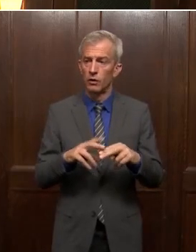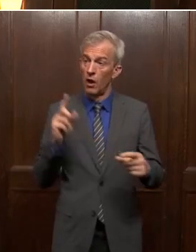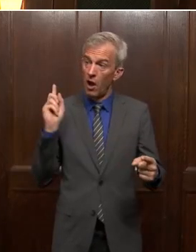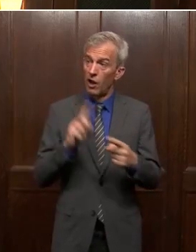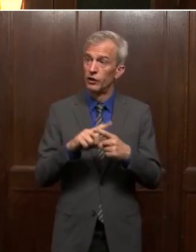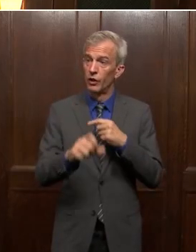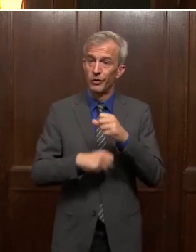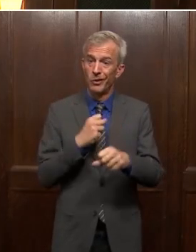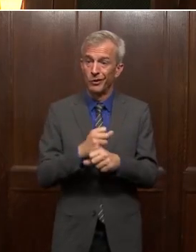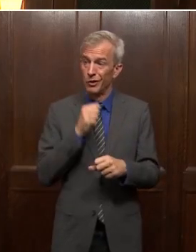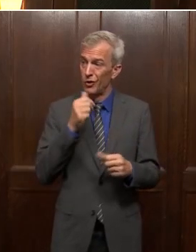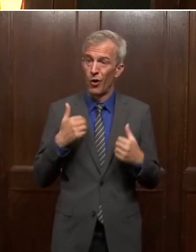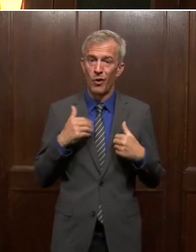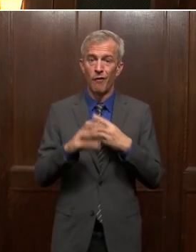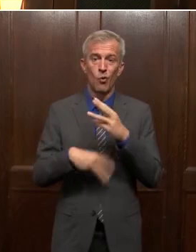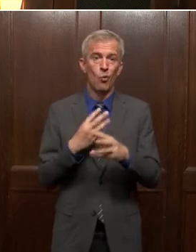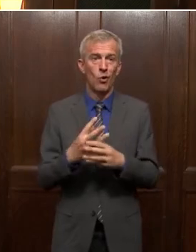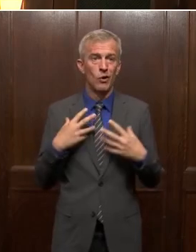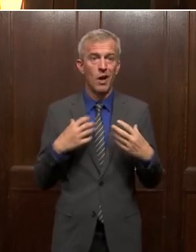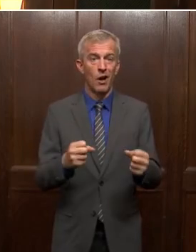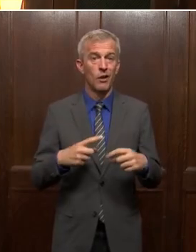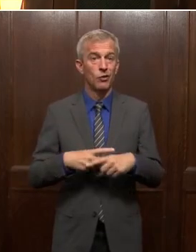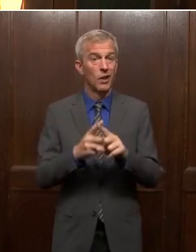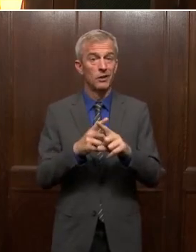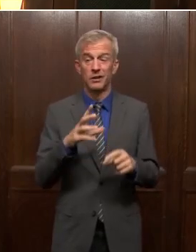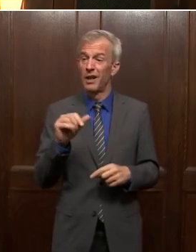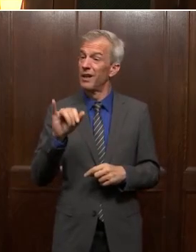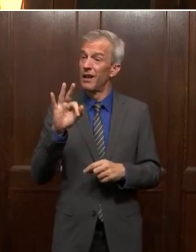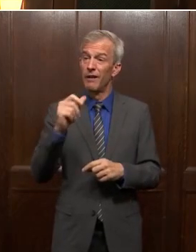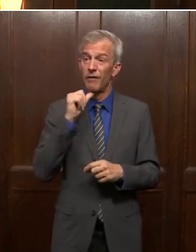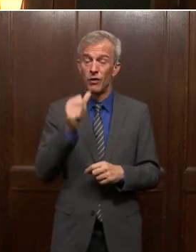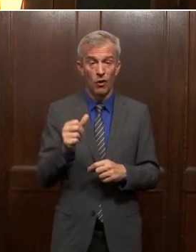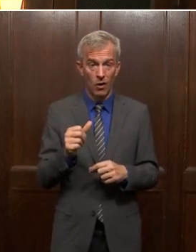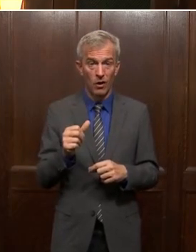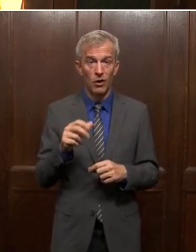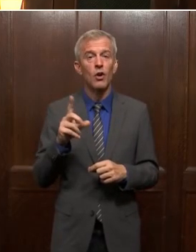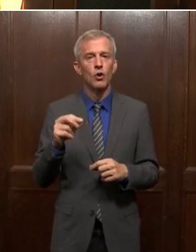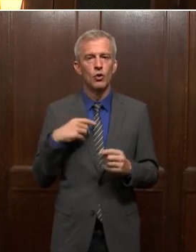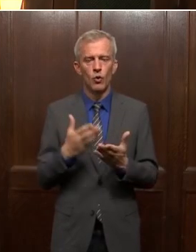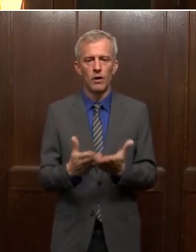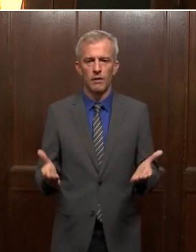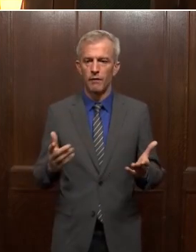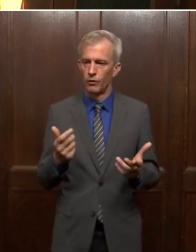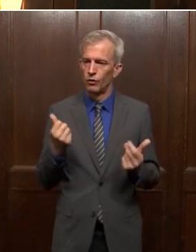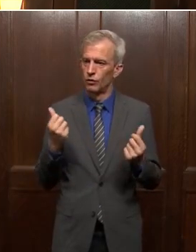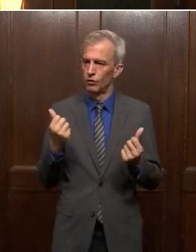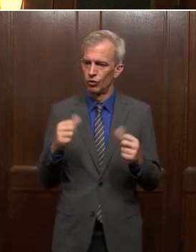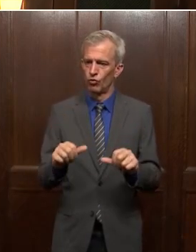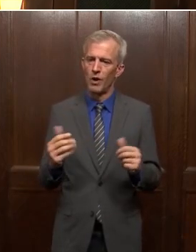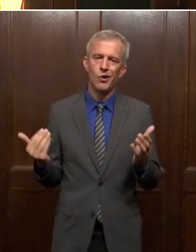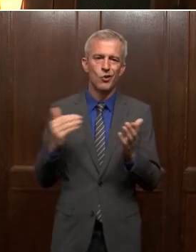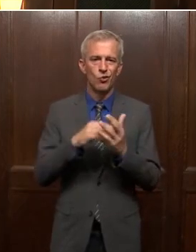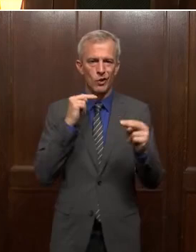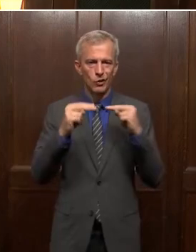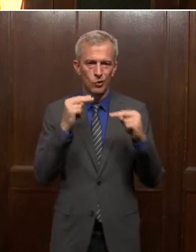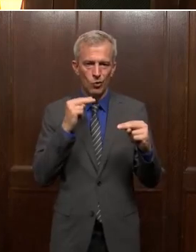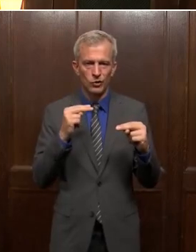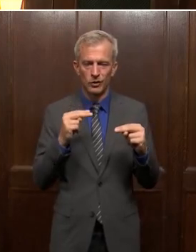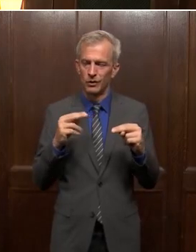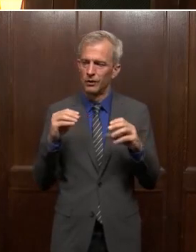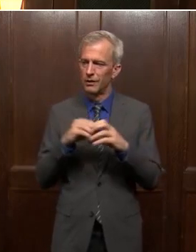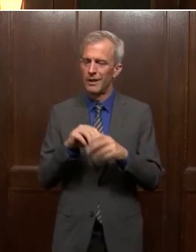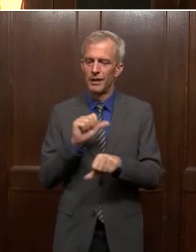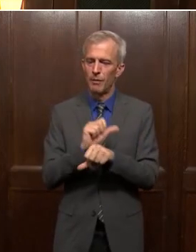a global health crisis? And if you aren't, are there things you are trying to renegotiate in these employee salary